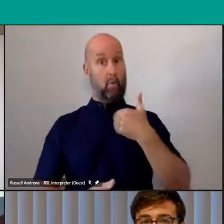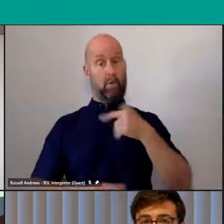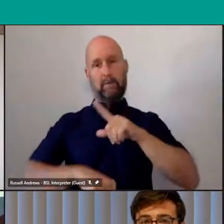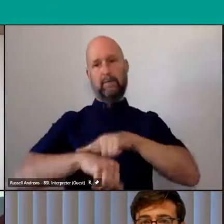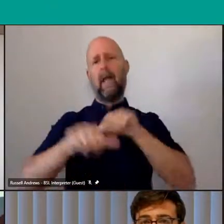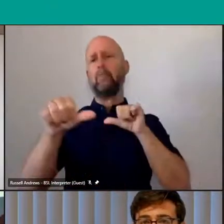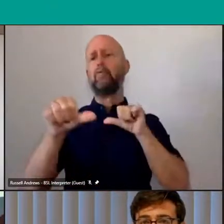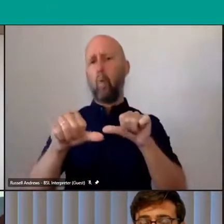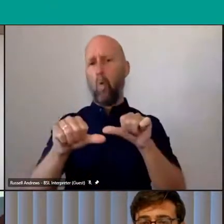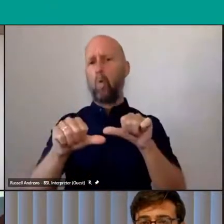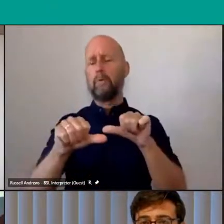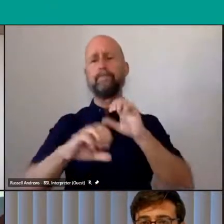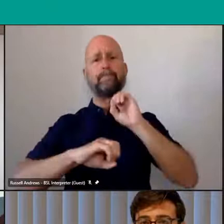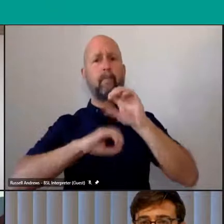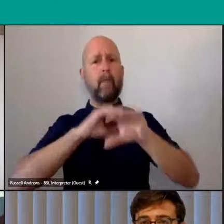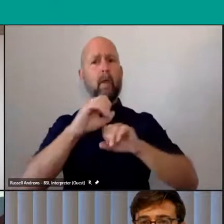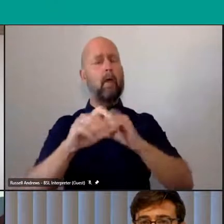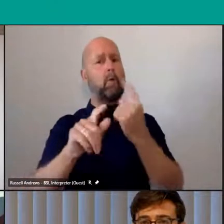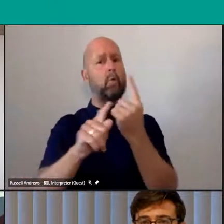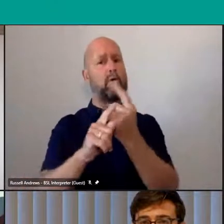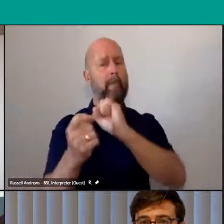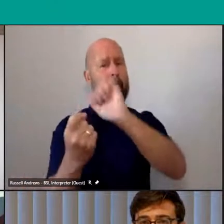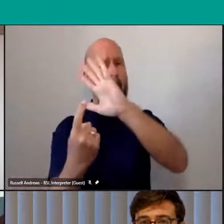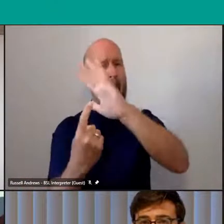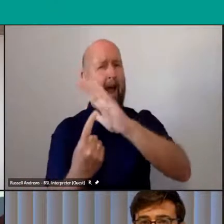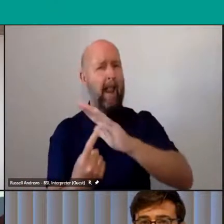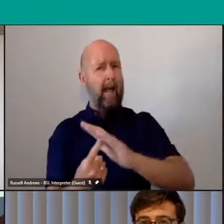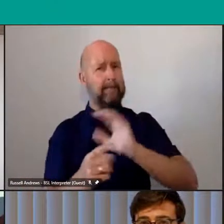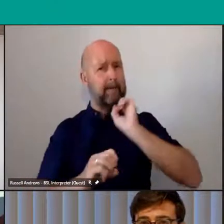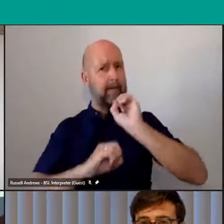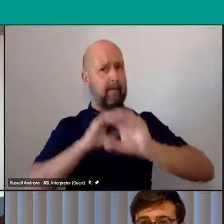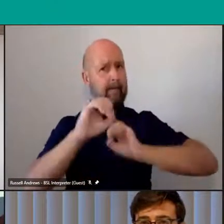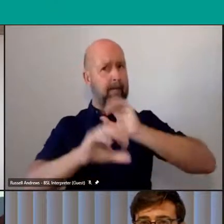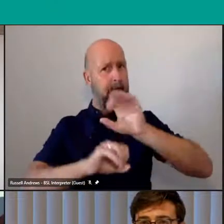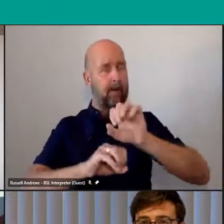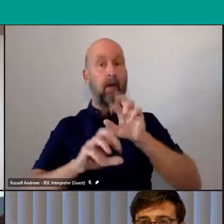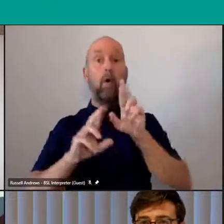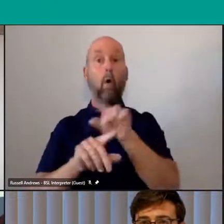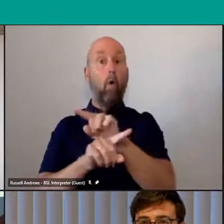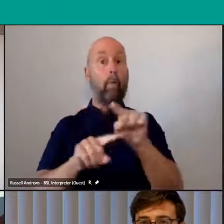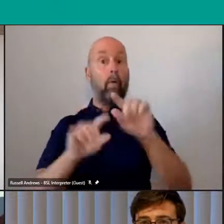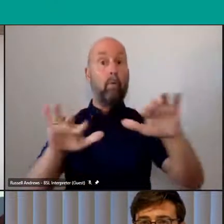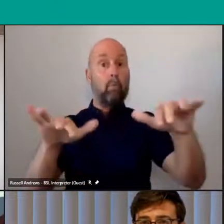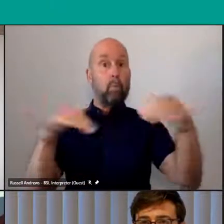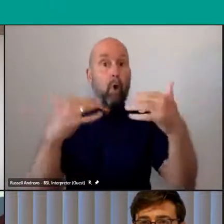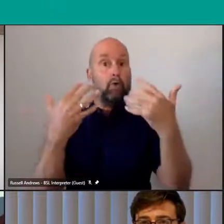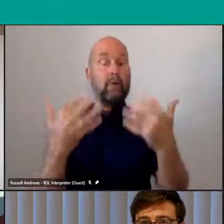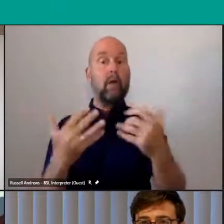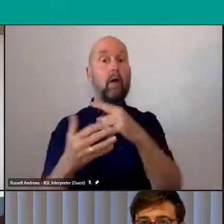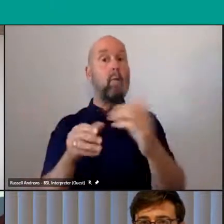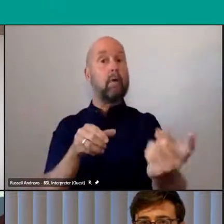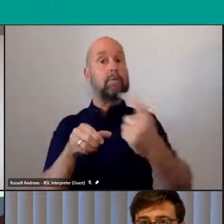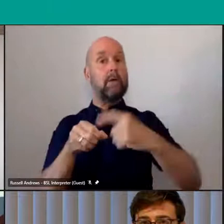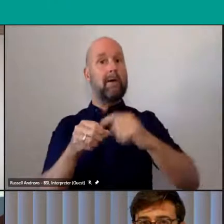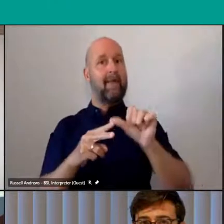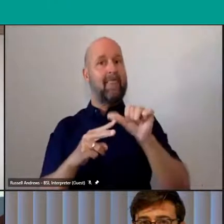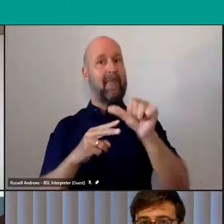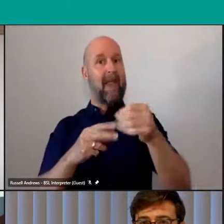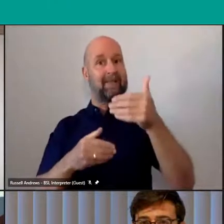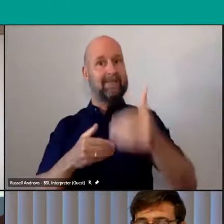morning, we're just going to be hitting some of the highlights, and we hope that everyone here today will want to be part of the next